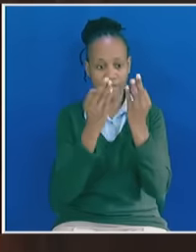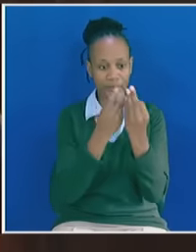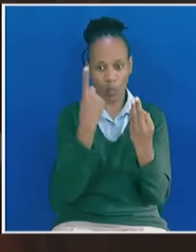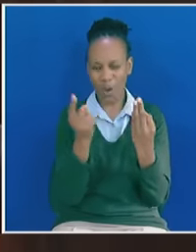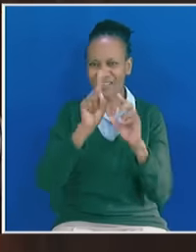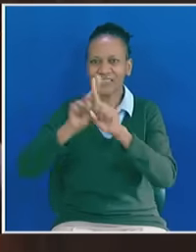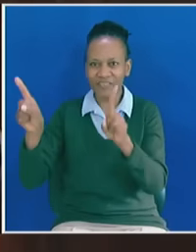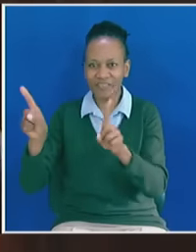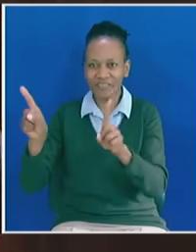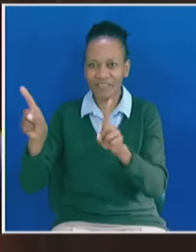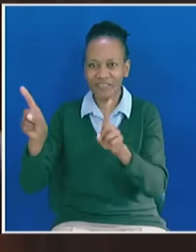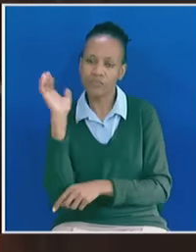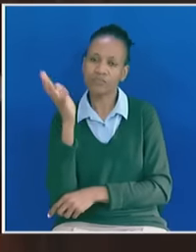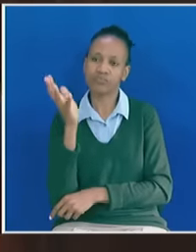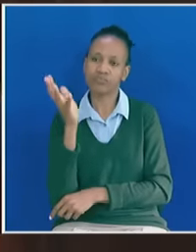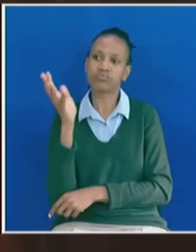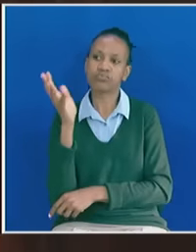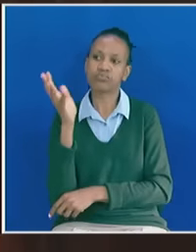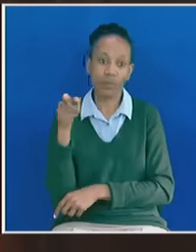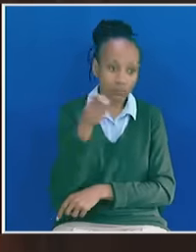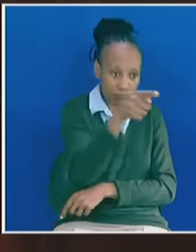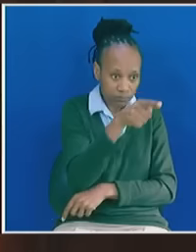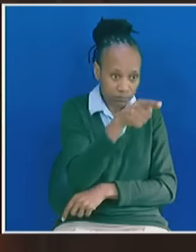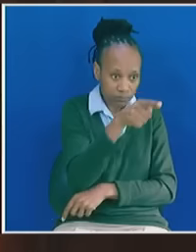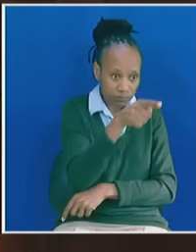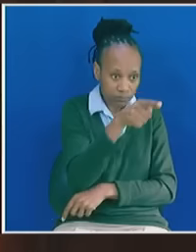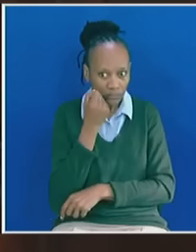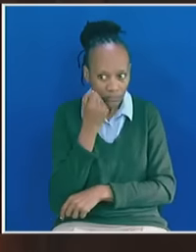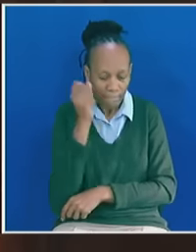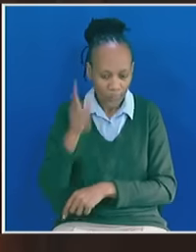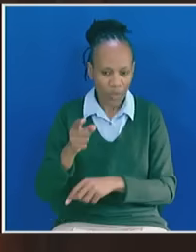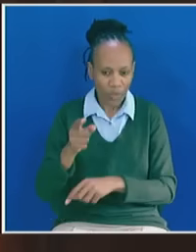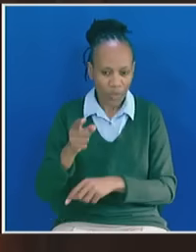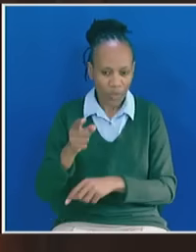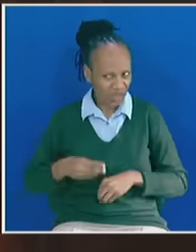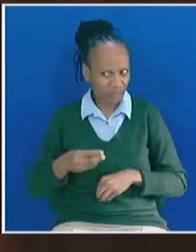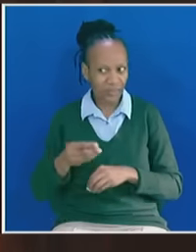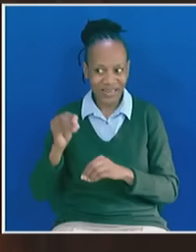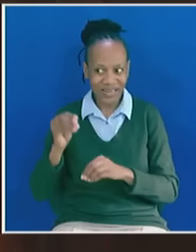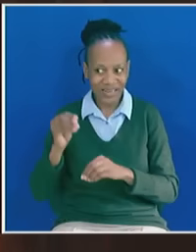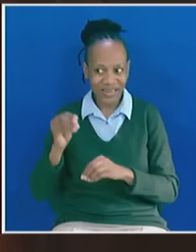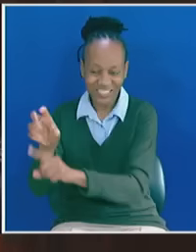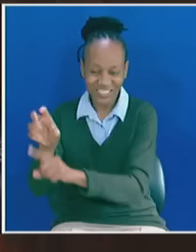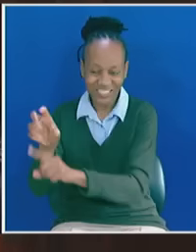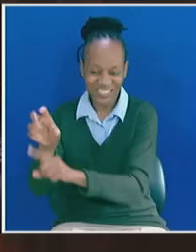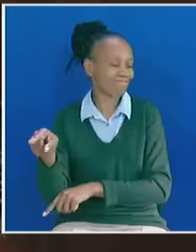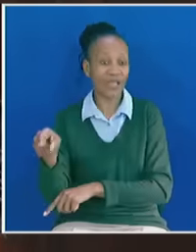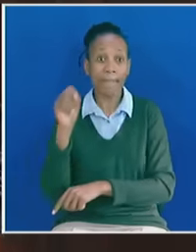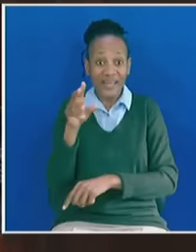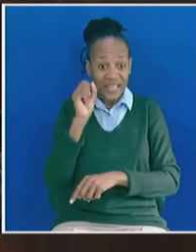uma likhuluma kufuneka ungalenzi lutho. Kodwa uma uhlanya walinikeza